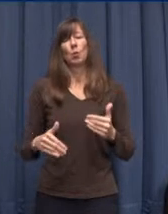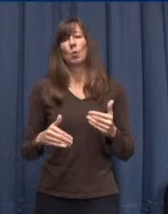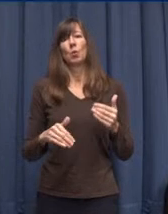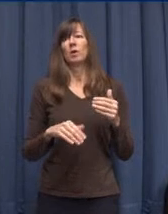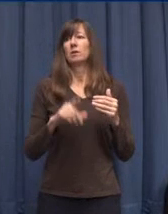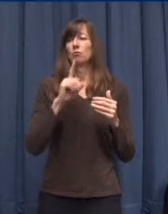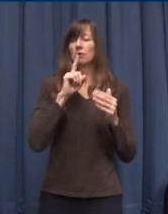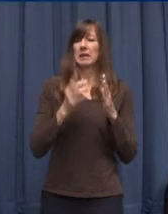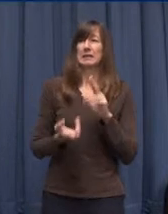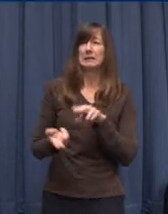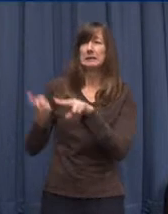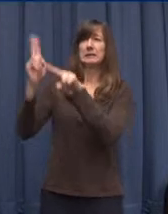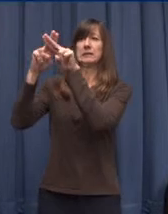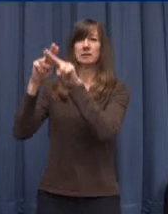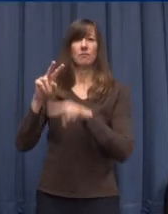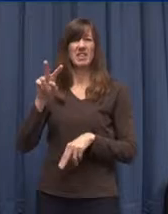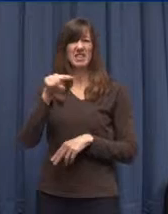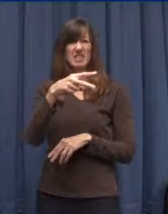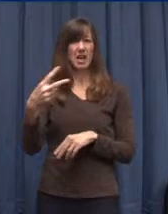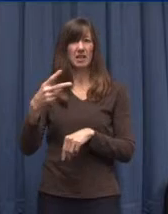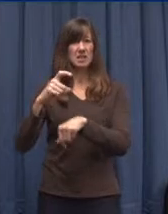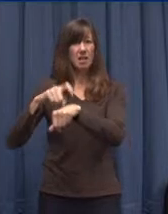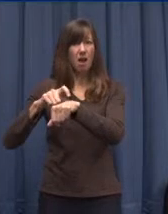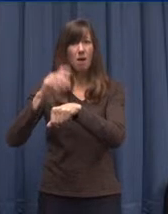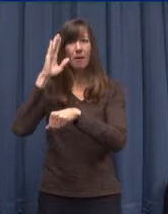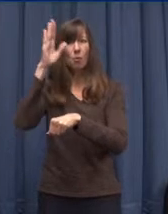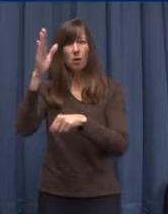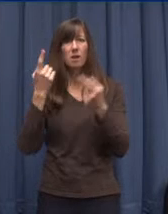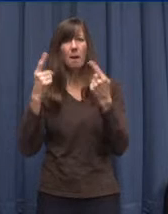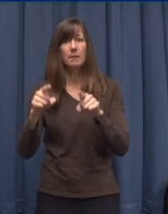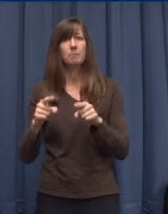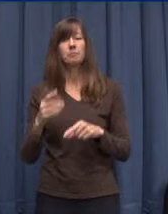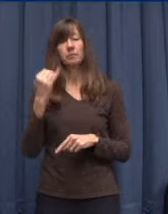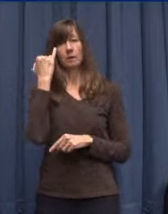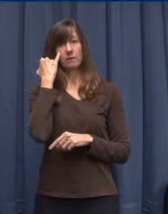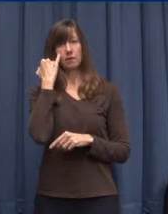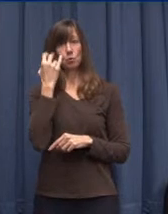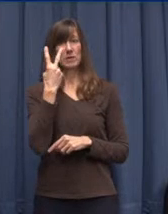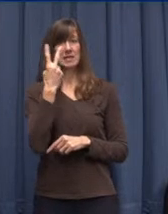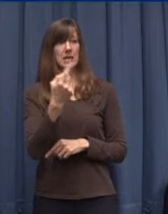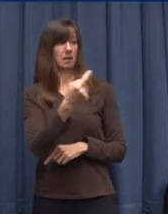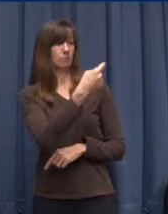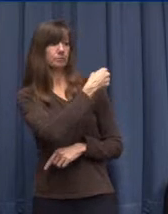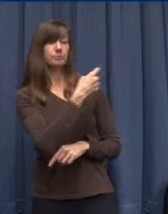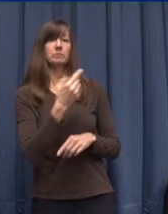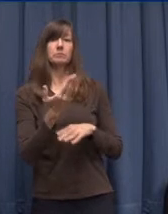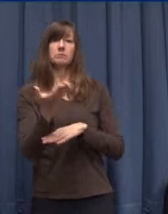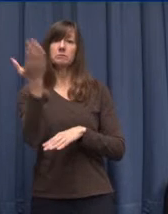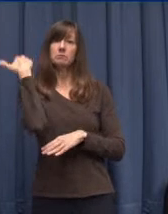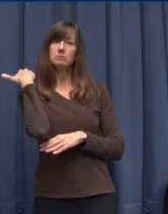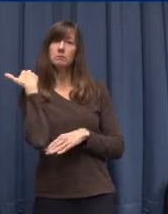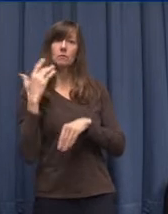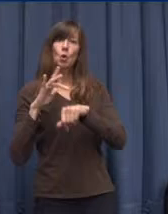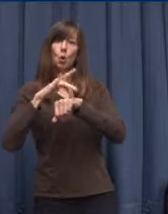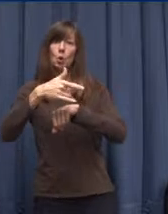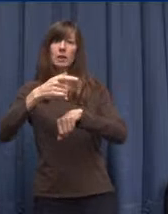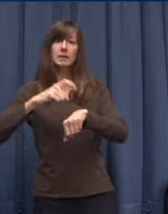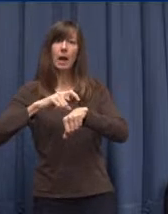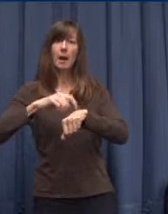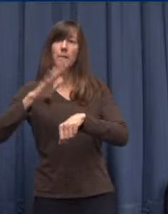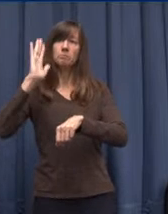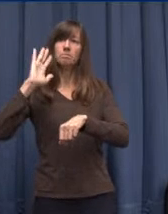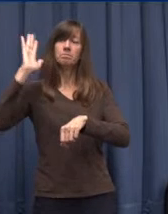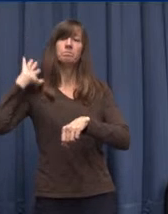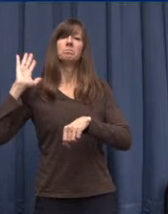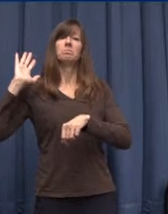see, if you look at the far left of the graph, in the early phases of COVID in the county, that very steep increase